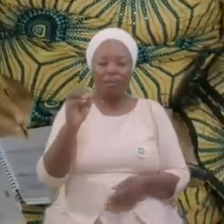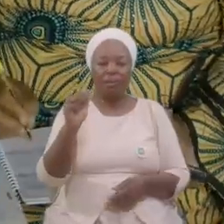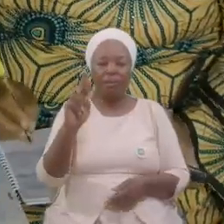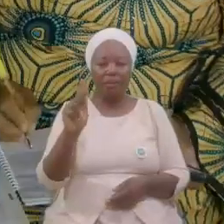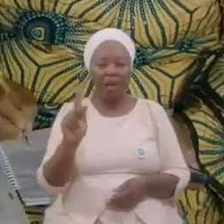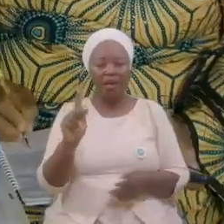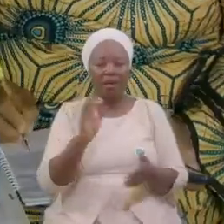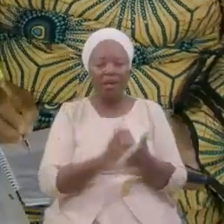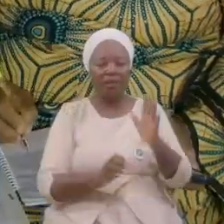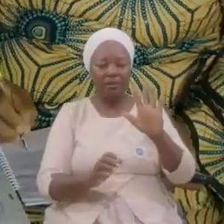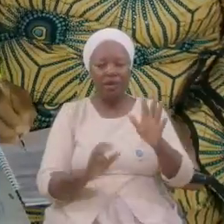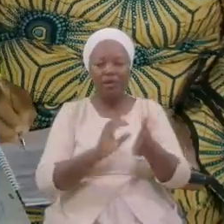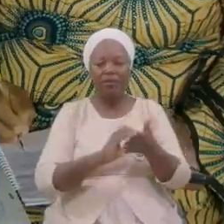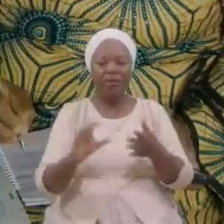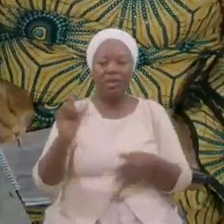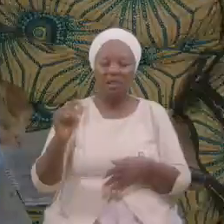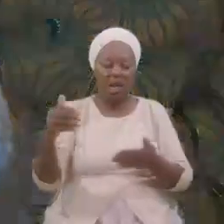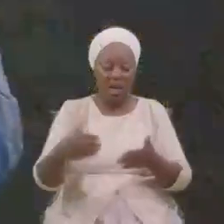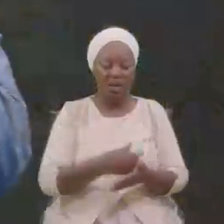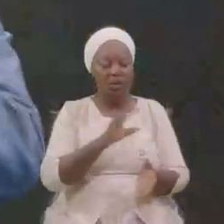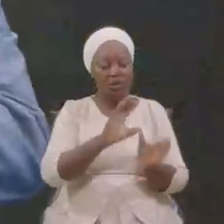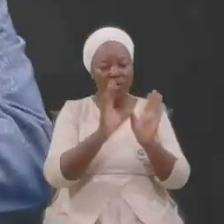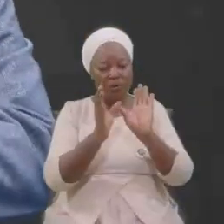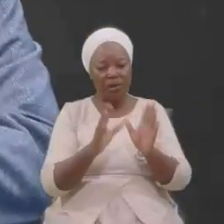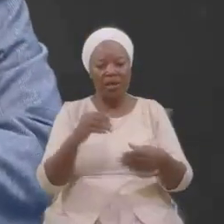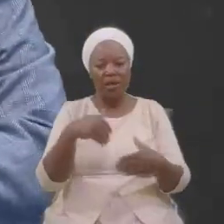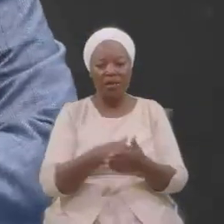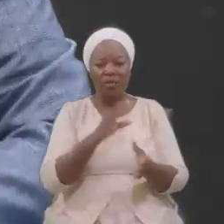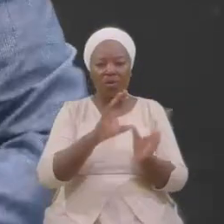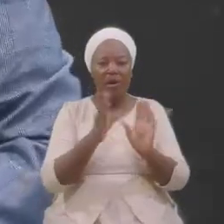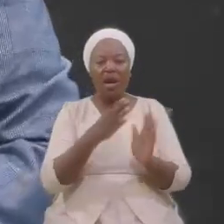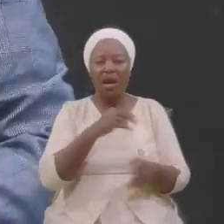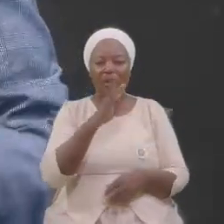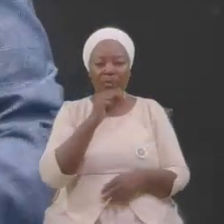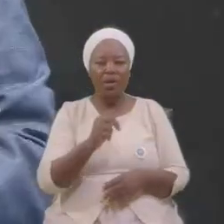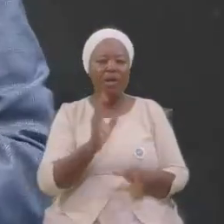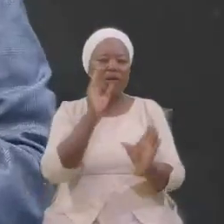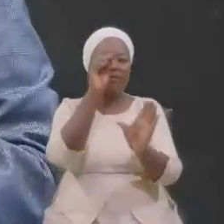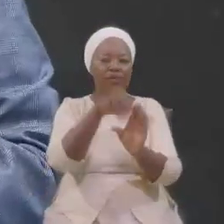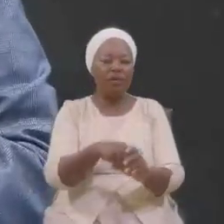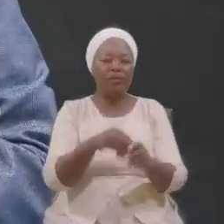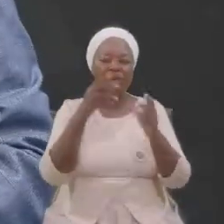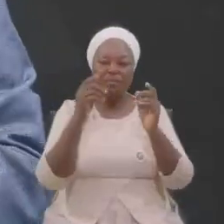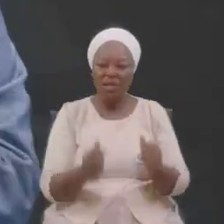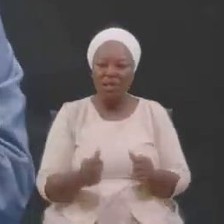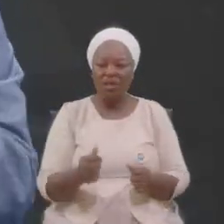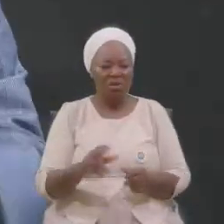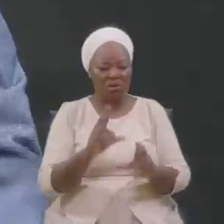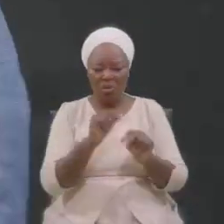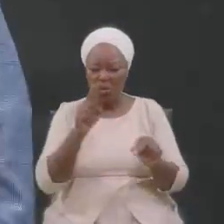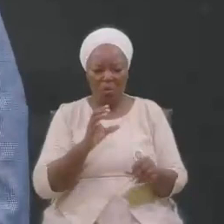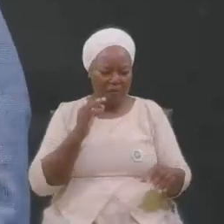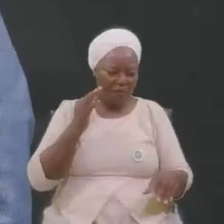convert, new convert, new convert, and being involved immediately, nobody pushing them,